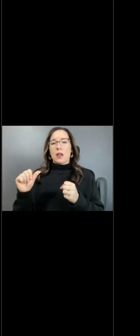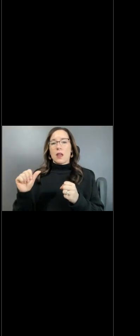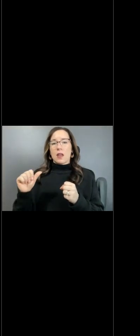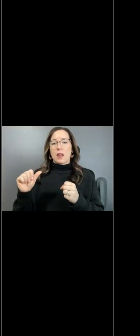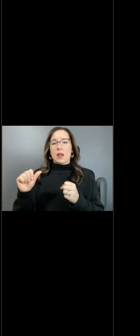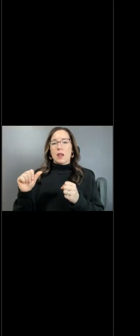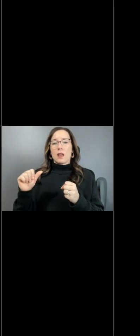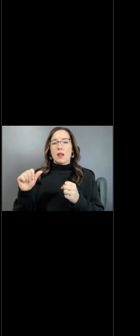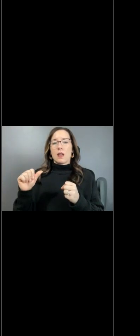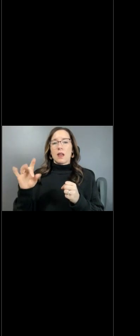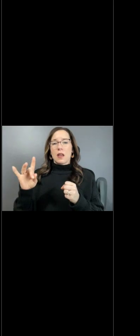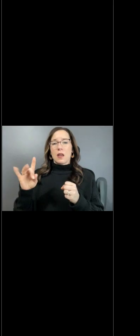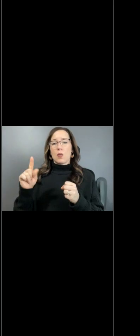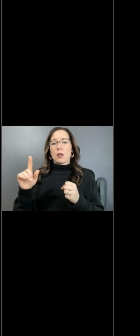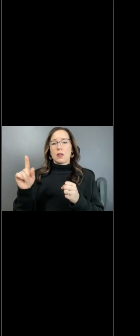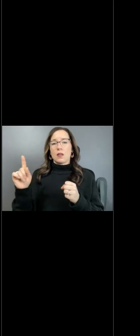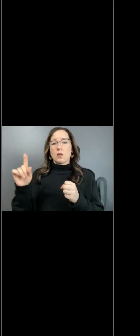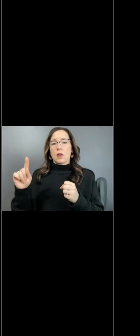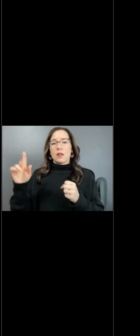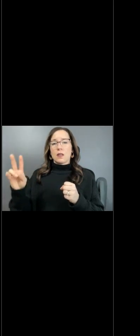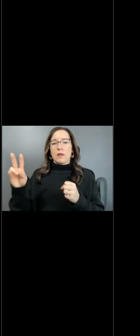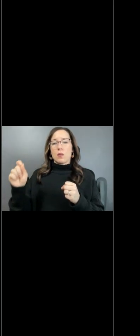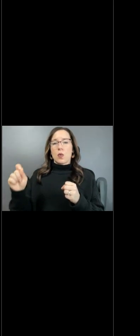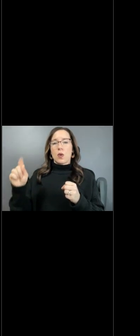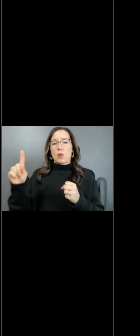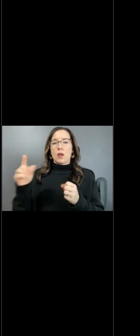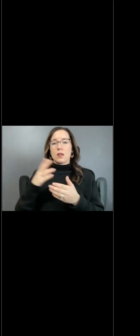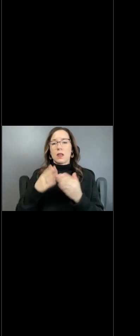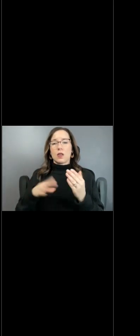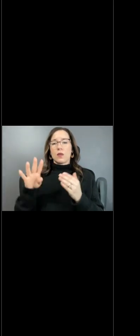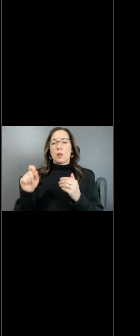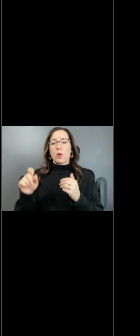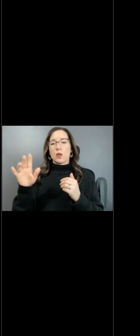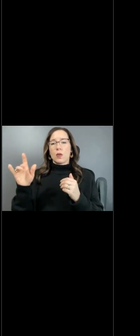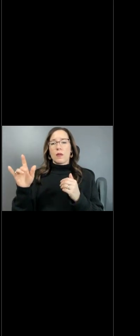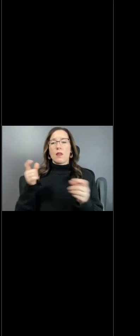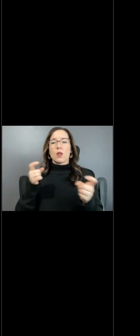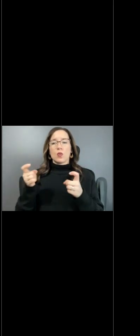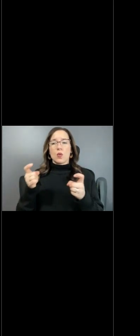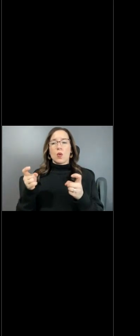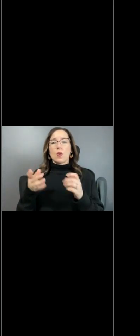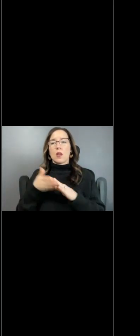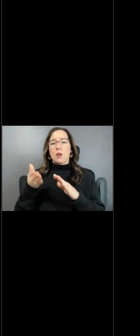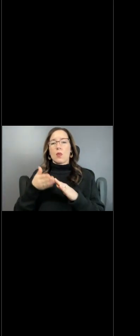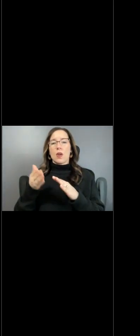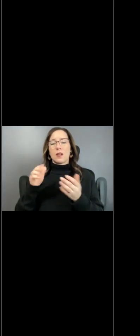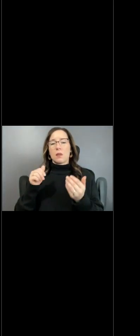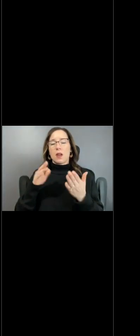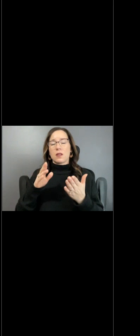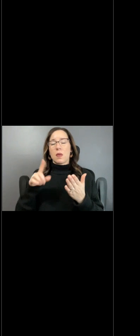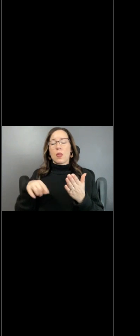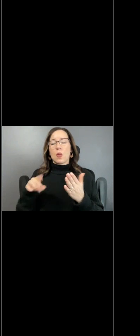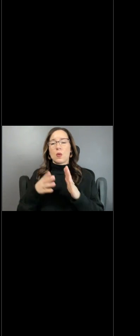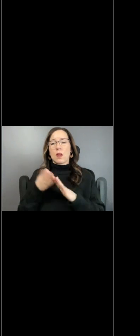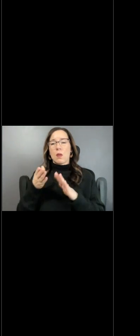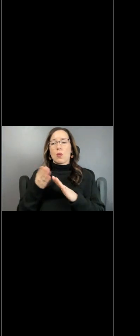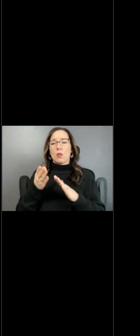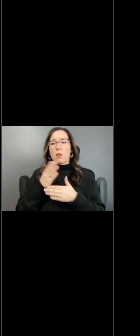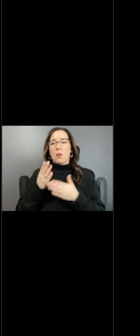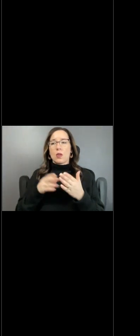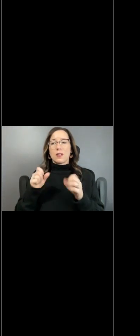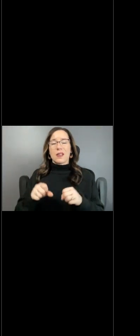A117.1 section 4.25, controls and operating mechanisms, that requires that operable parts be operable